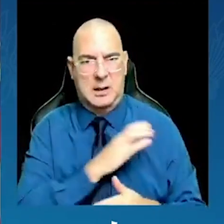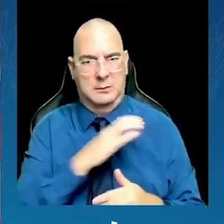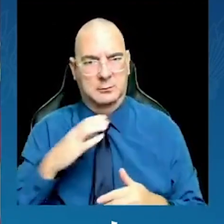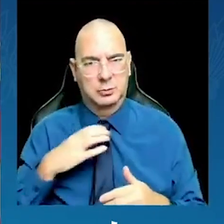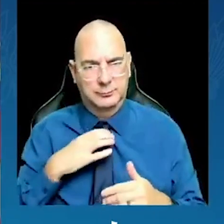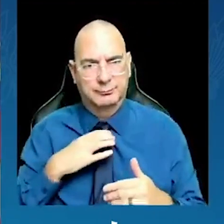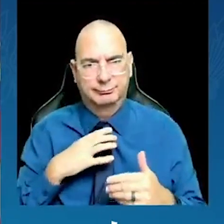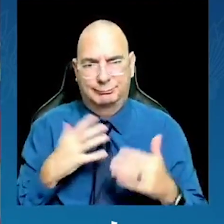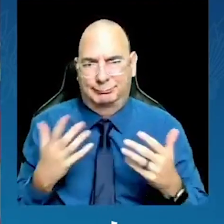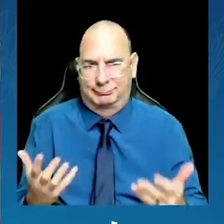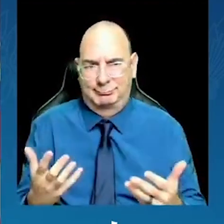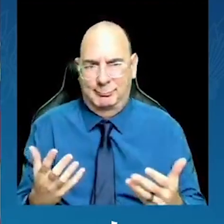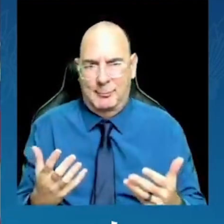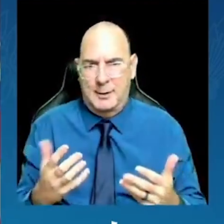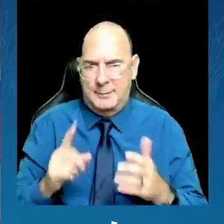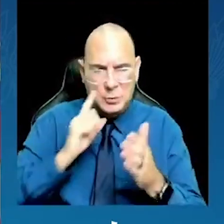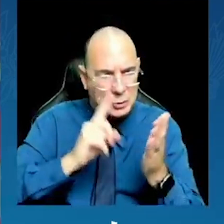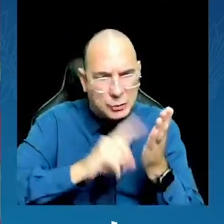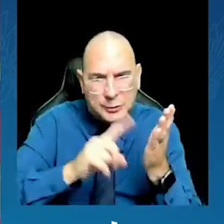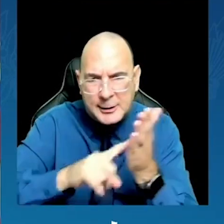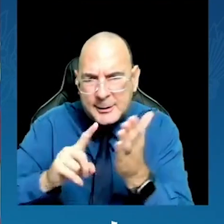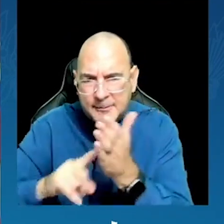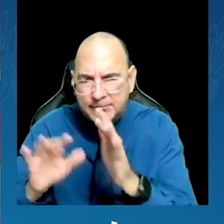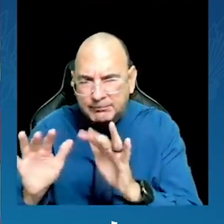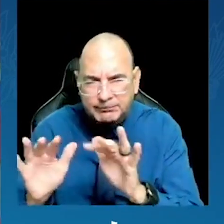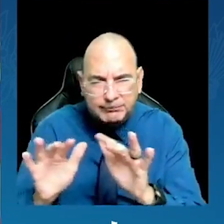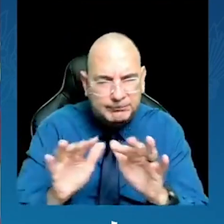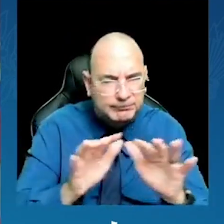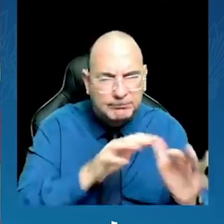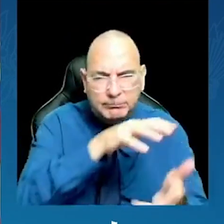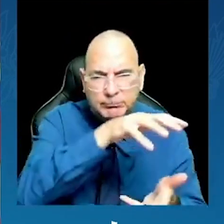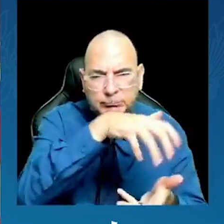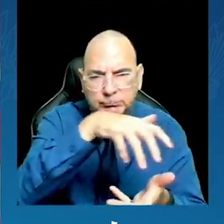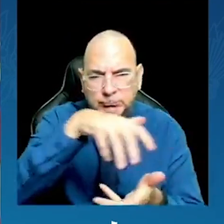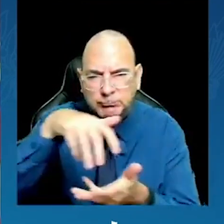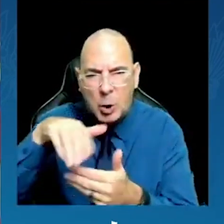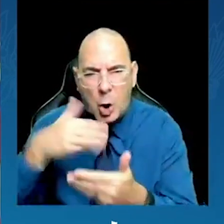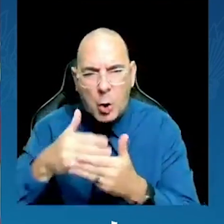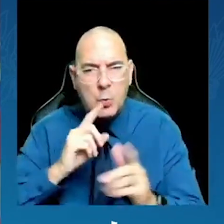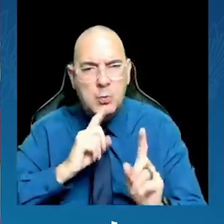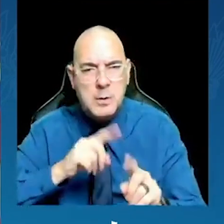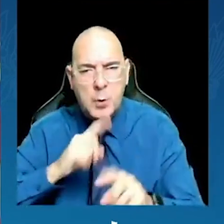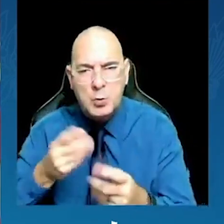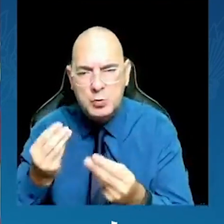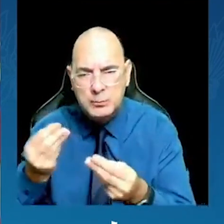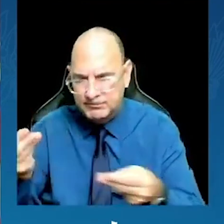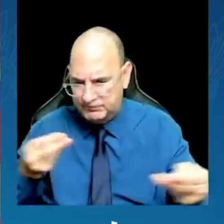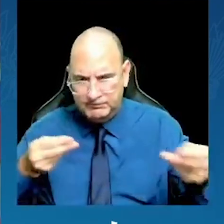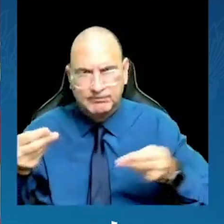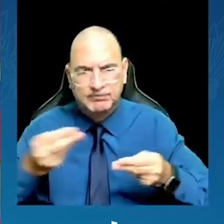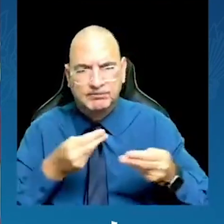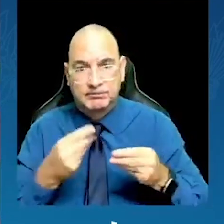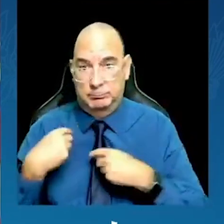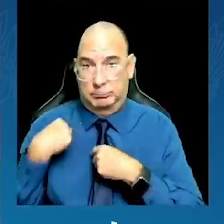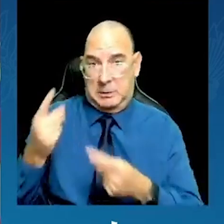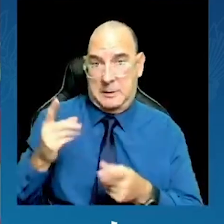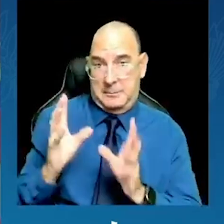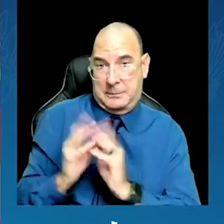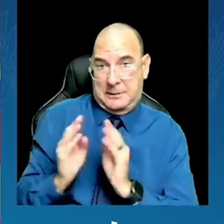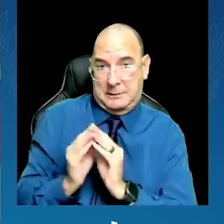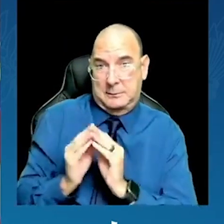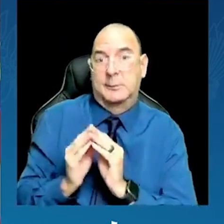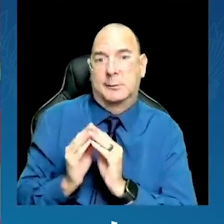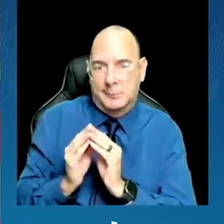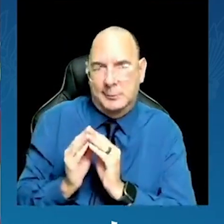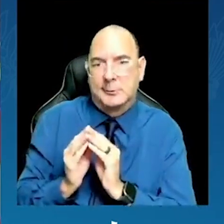that has occurred since our last meeting across these areas. We will today also discuss the